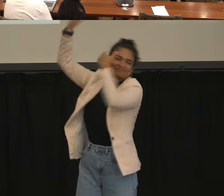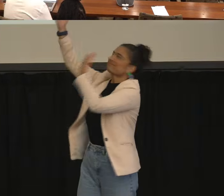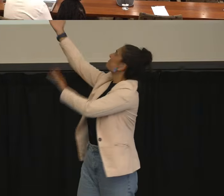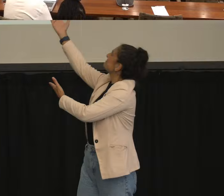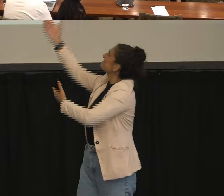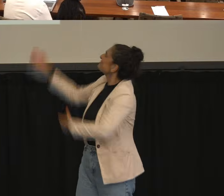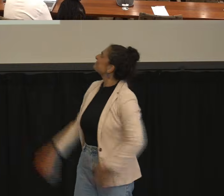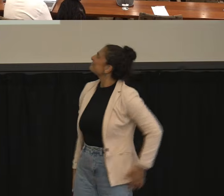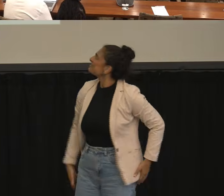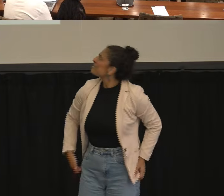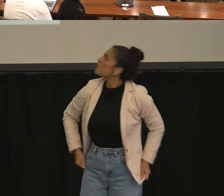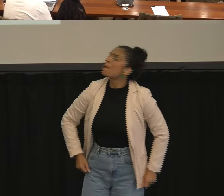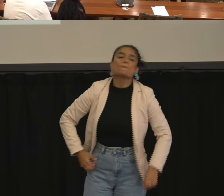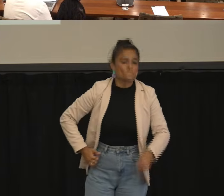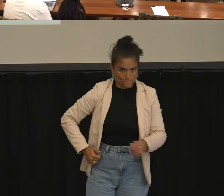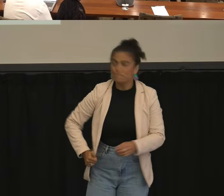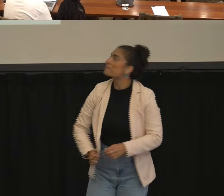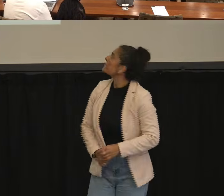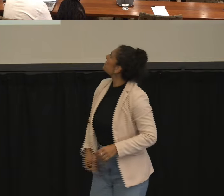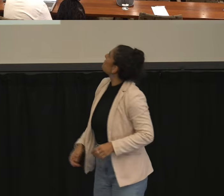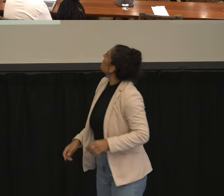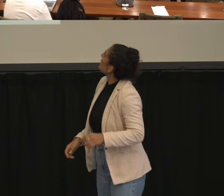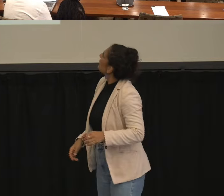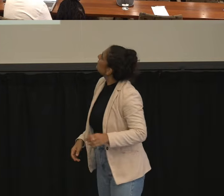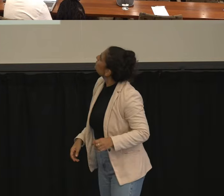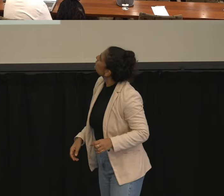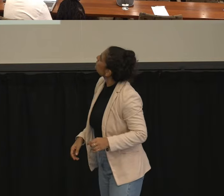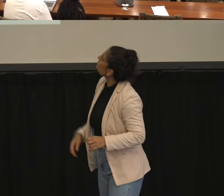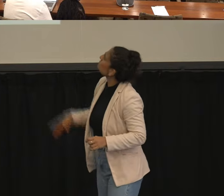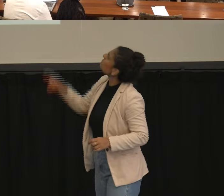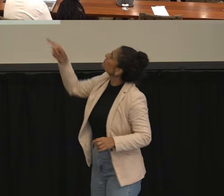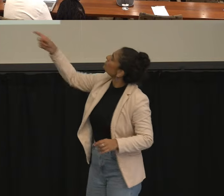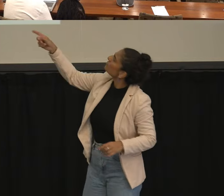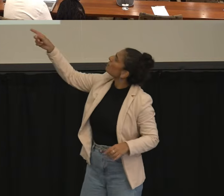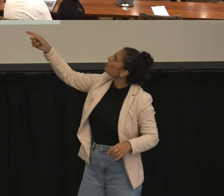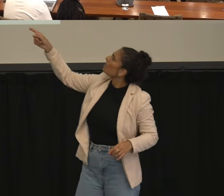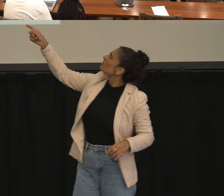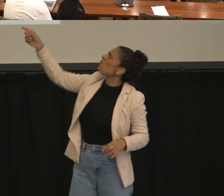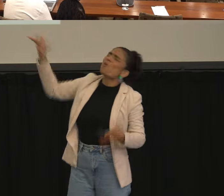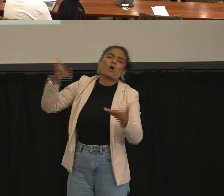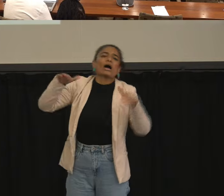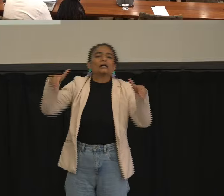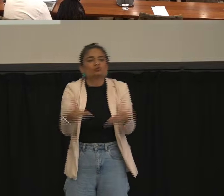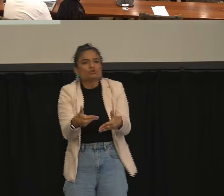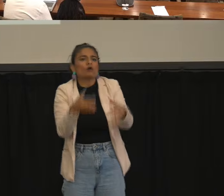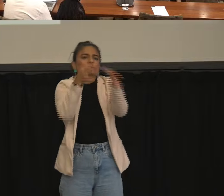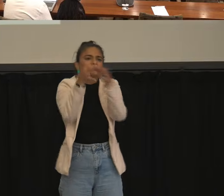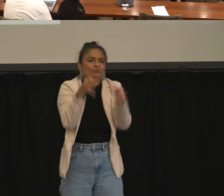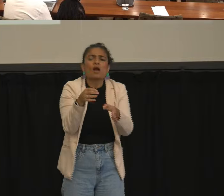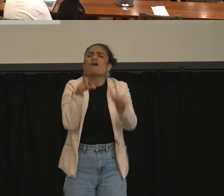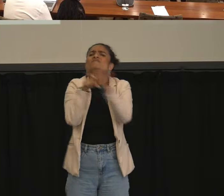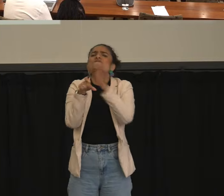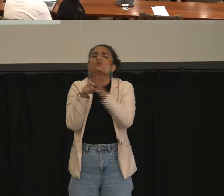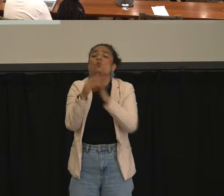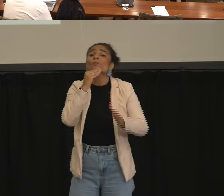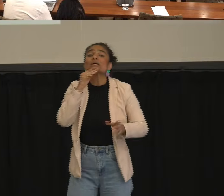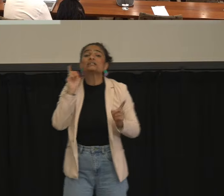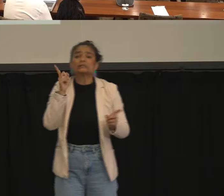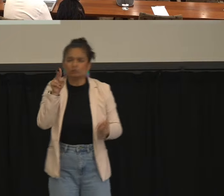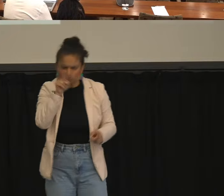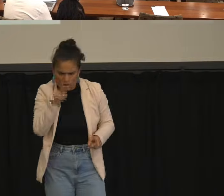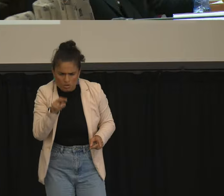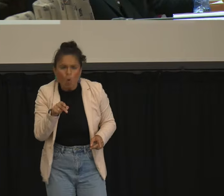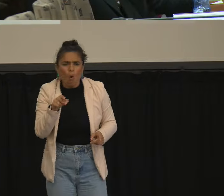that is now done, and it's now all on our platform. This is an example of